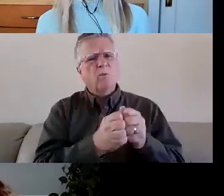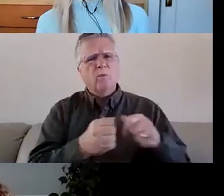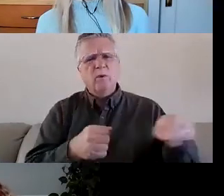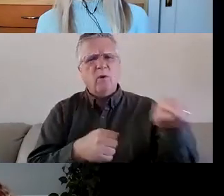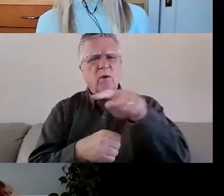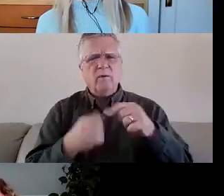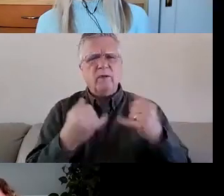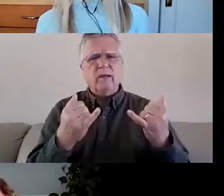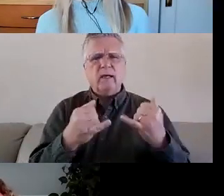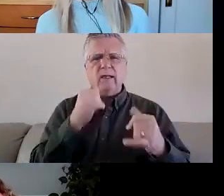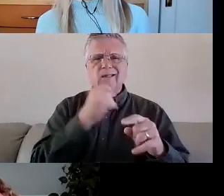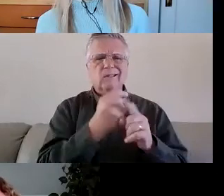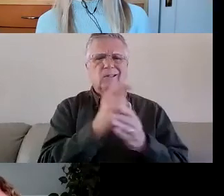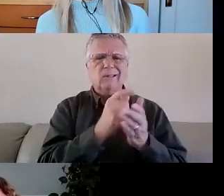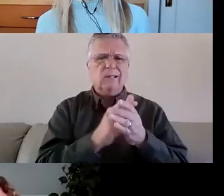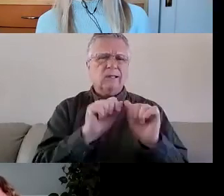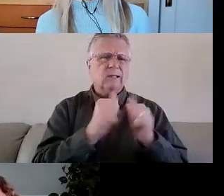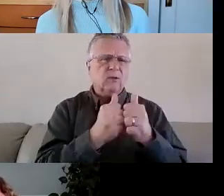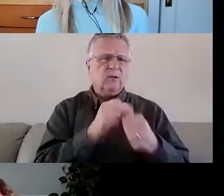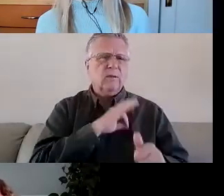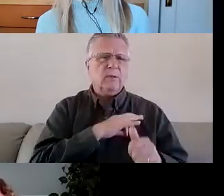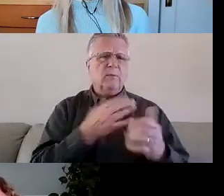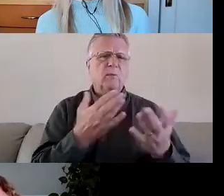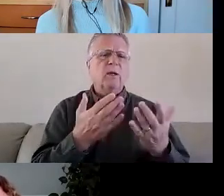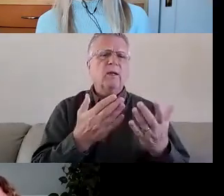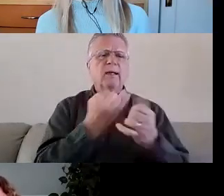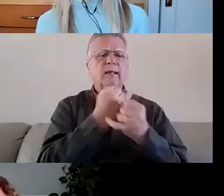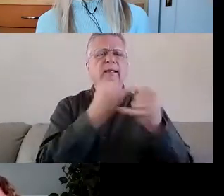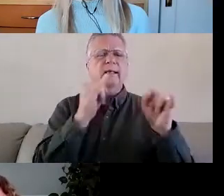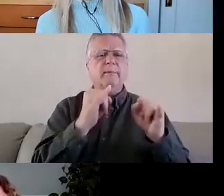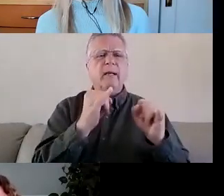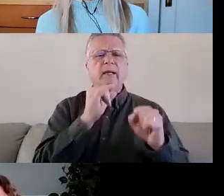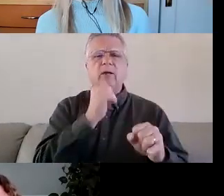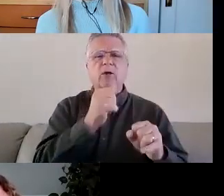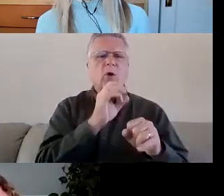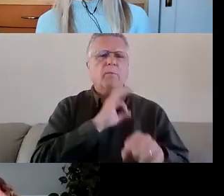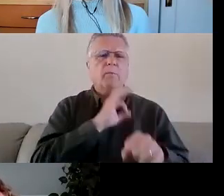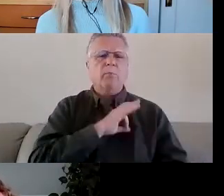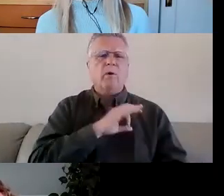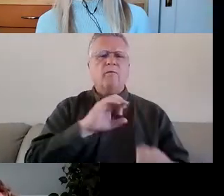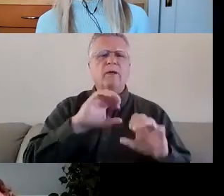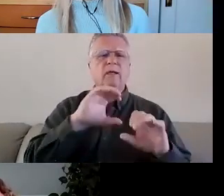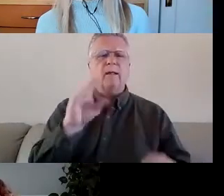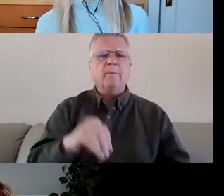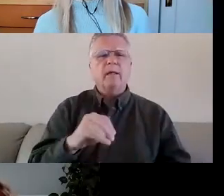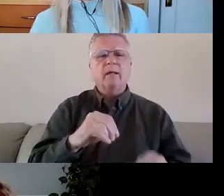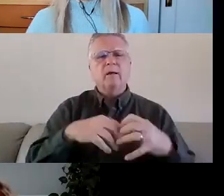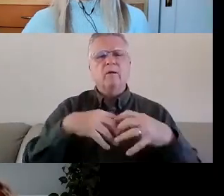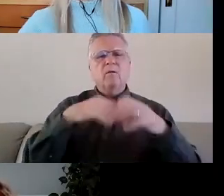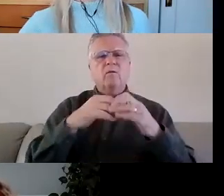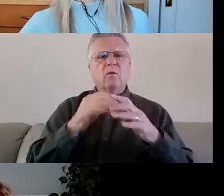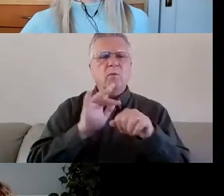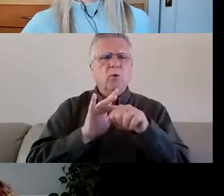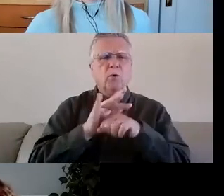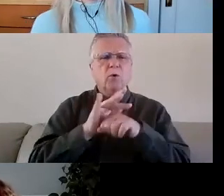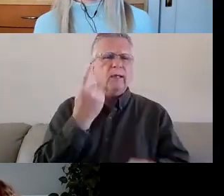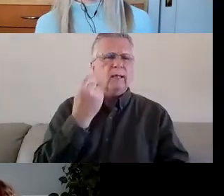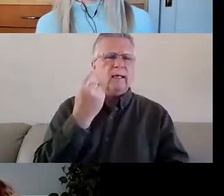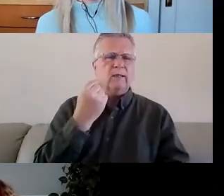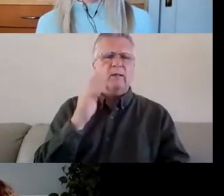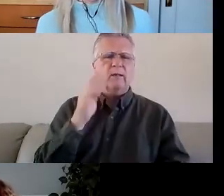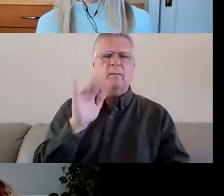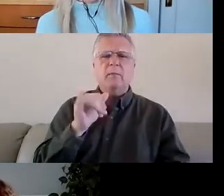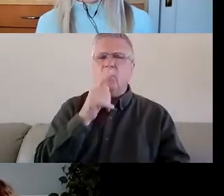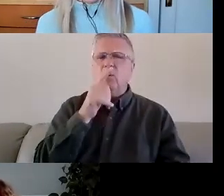The Sister Cities Association of Pittsburgh is an independent nonprofit organization that was formed early last year by a board